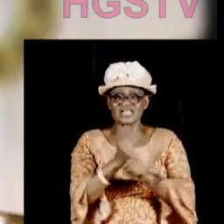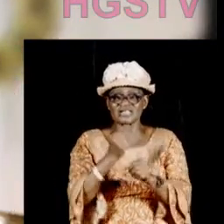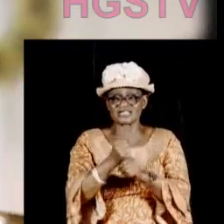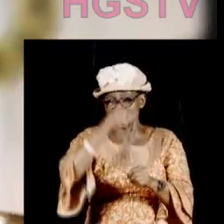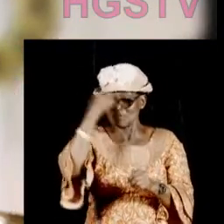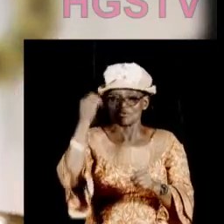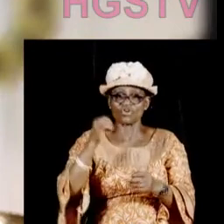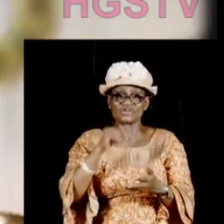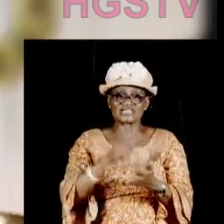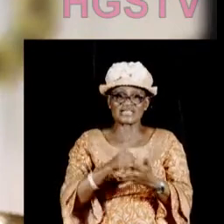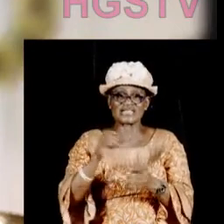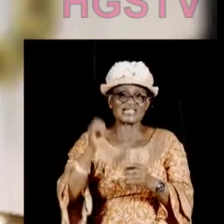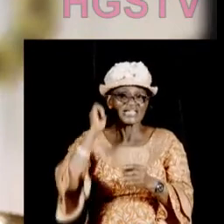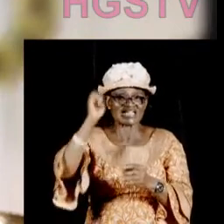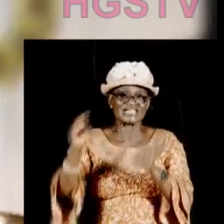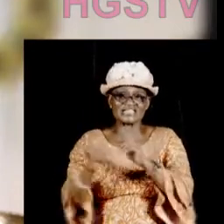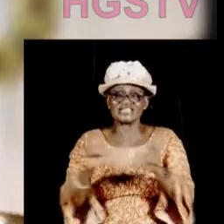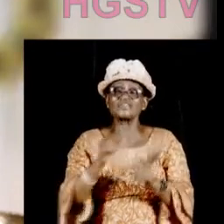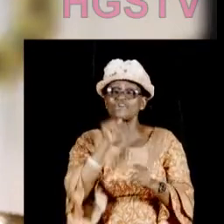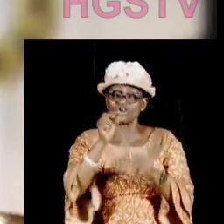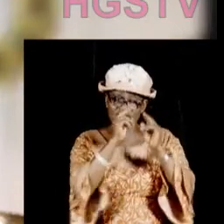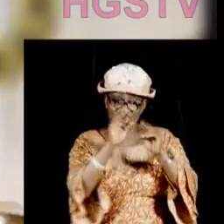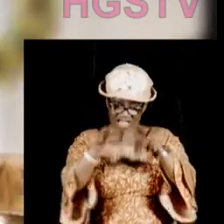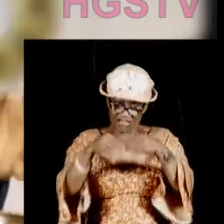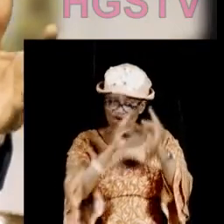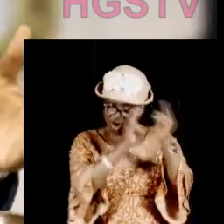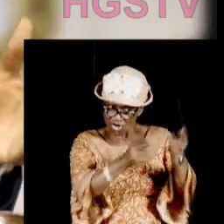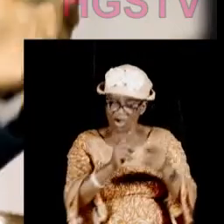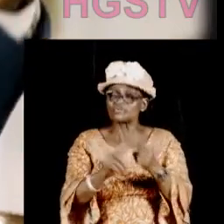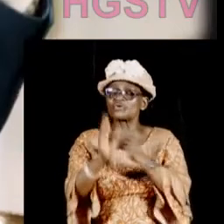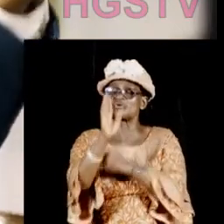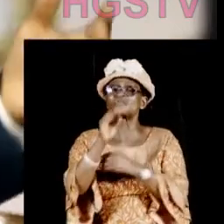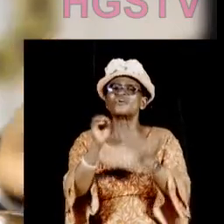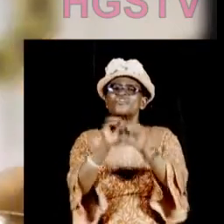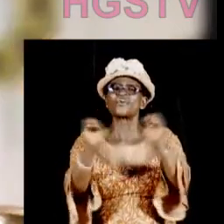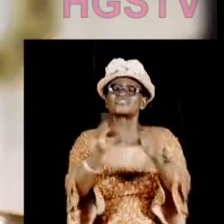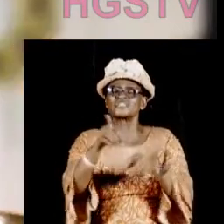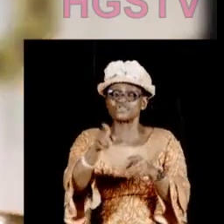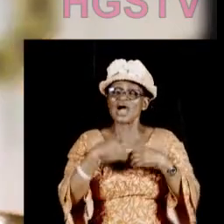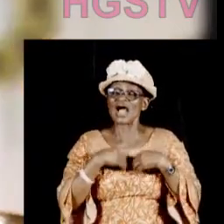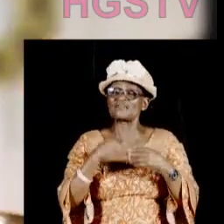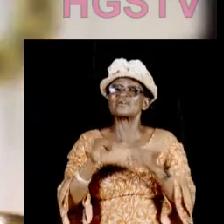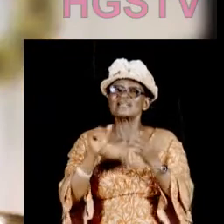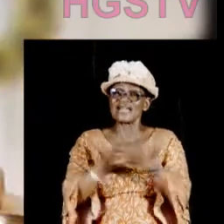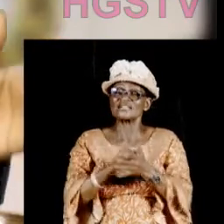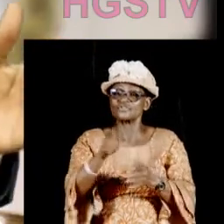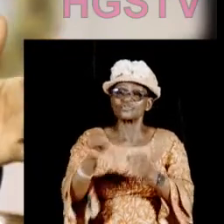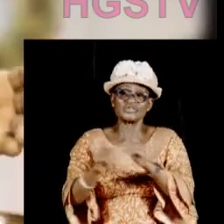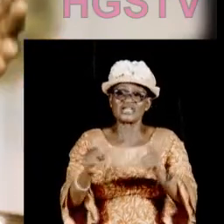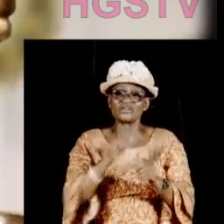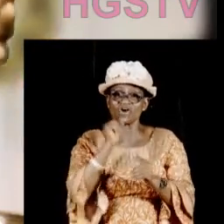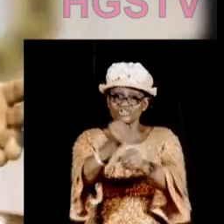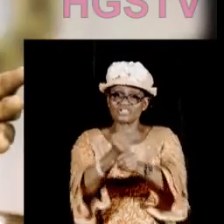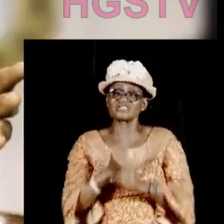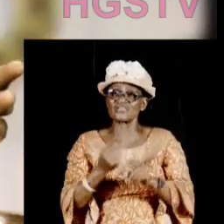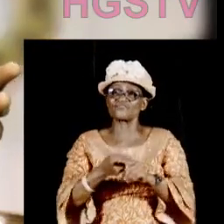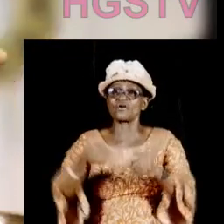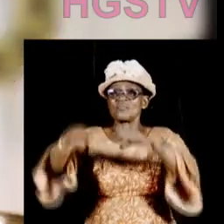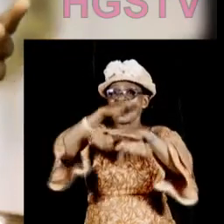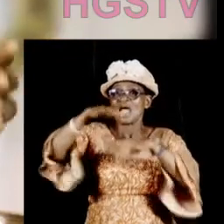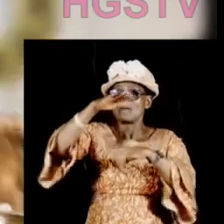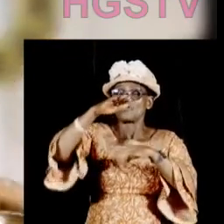because he did not give honor to God. Nothing you have that you did not receive from above, your success and your